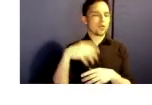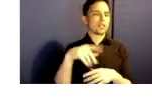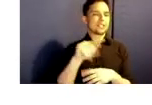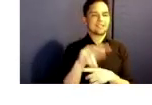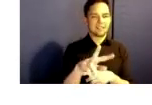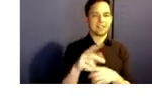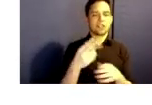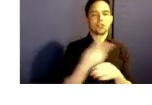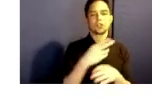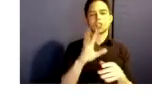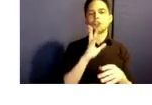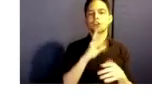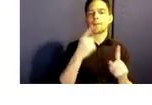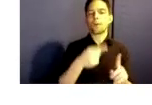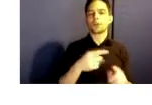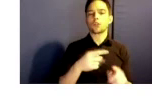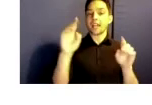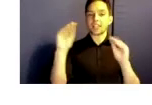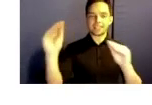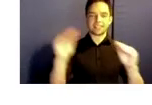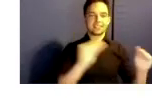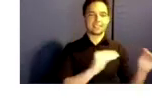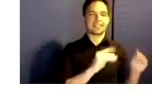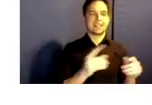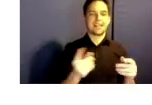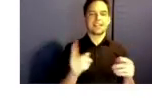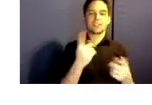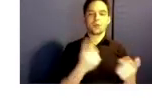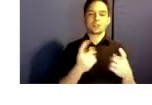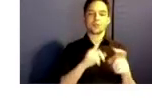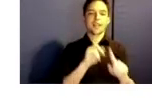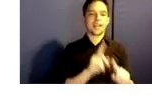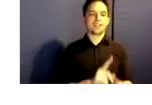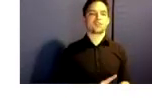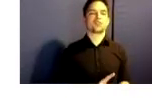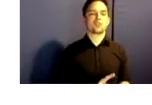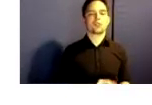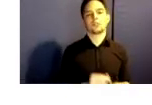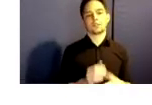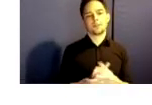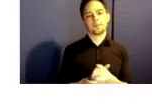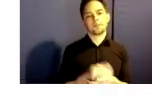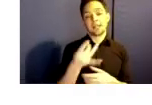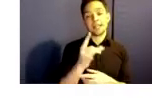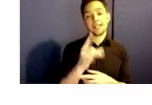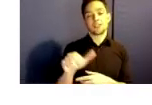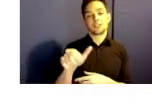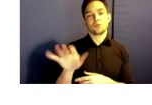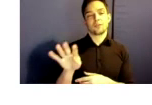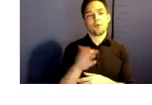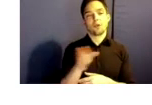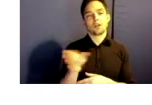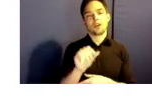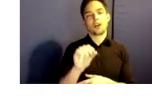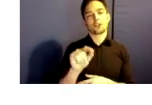talking points to educate people and to answer various questions. So between the 18th and the 24th of October, the big idea of